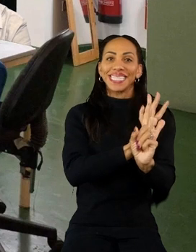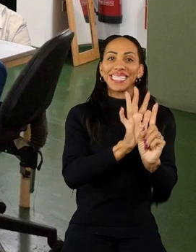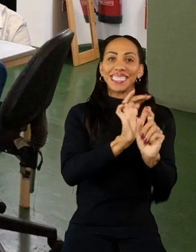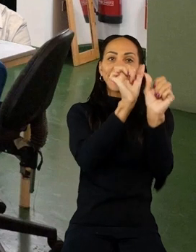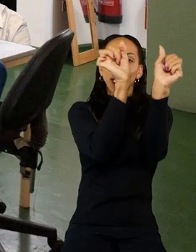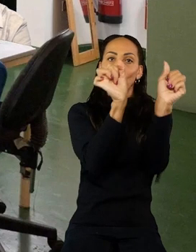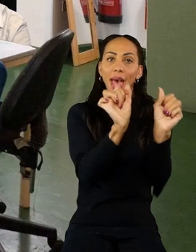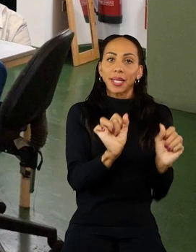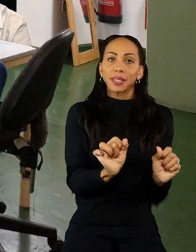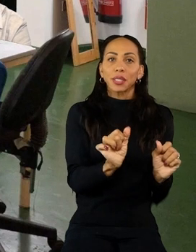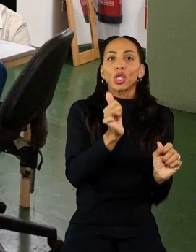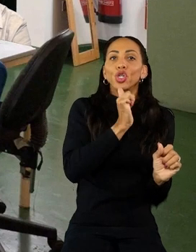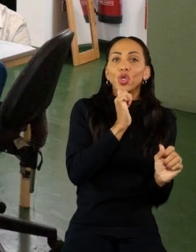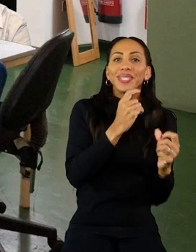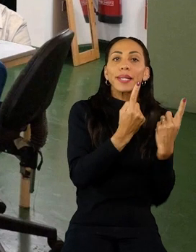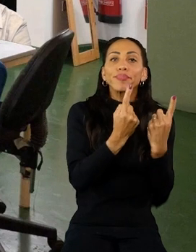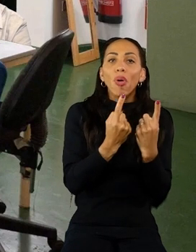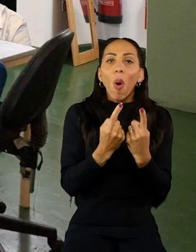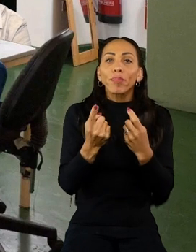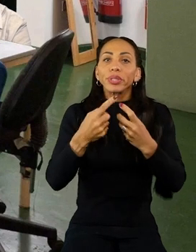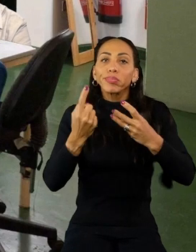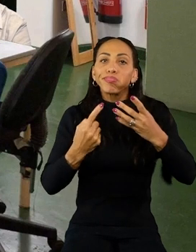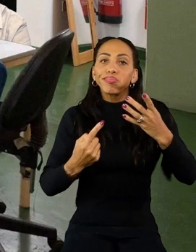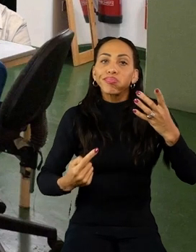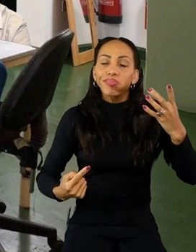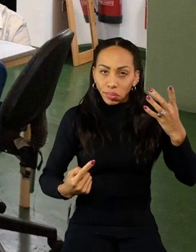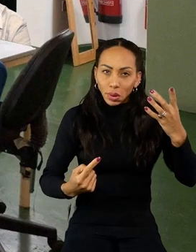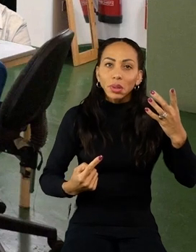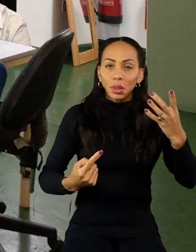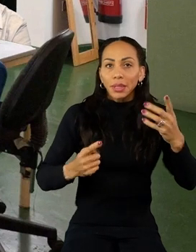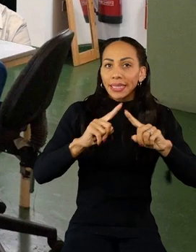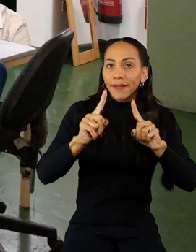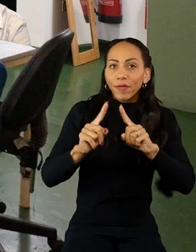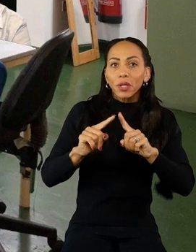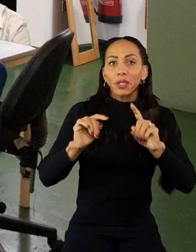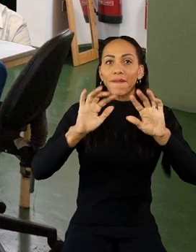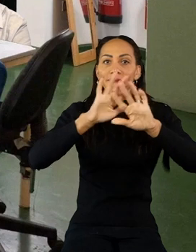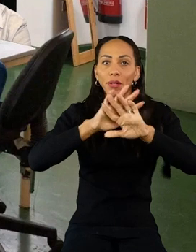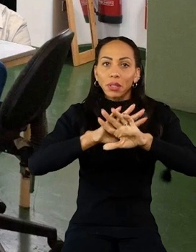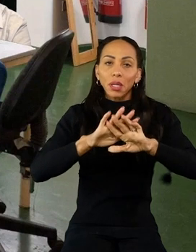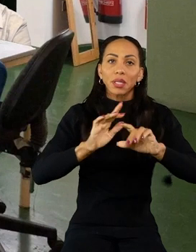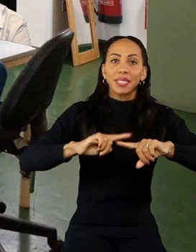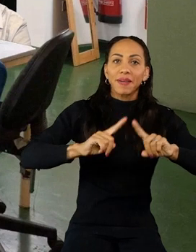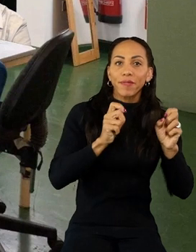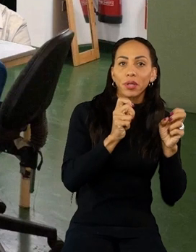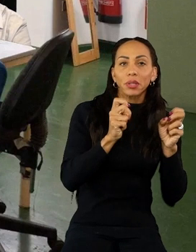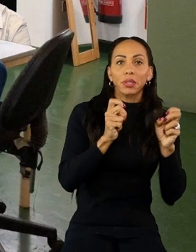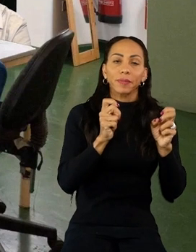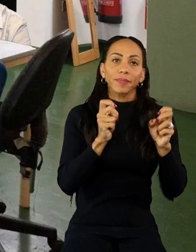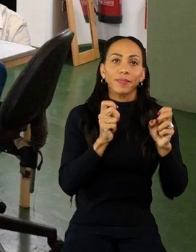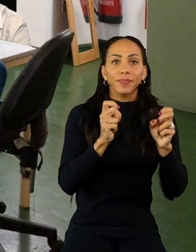that have been done and the potentials of using silhouettes and using props and all those kind of different